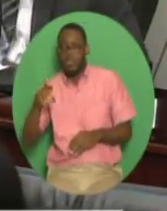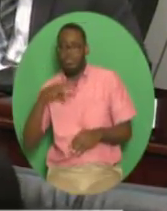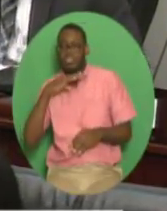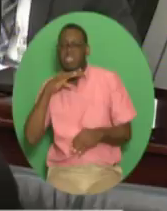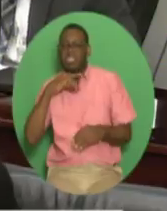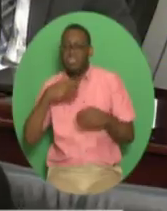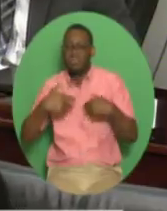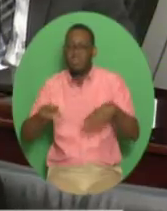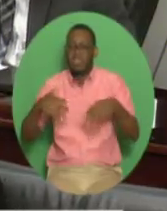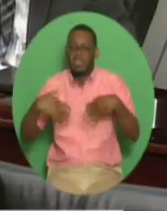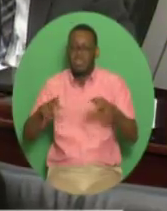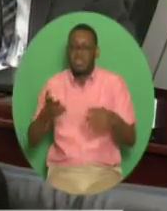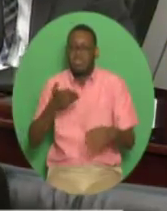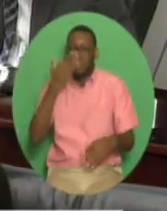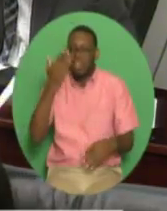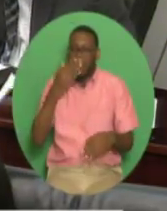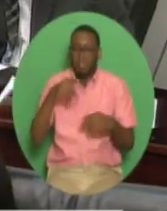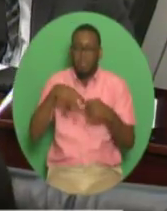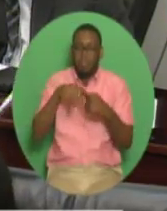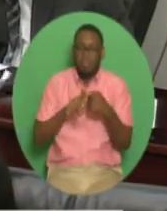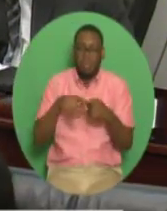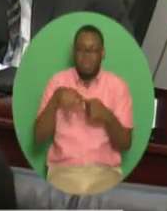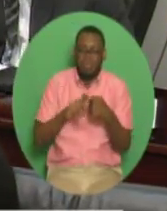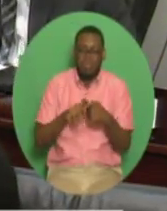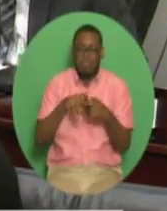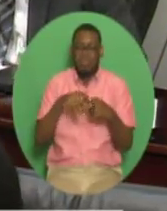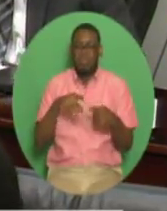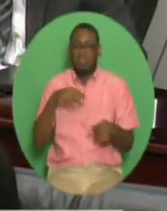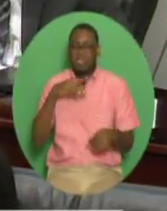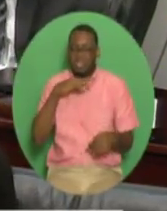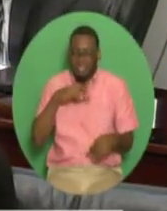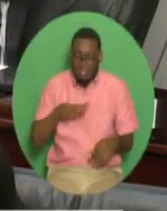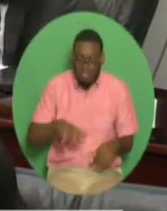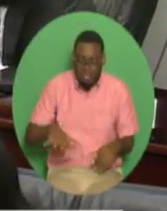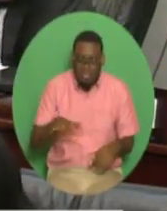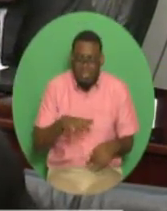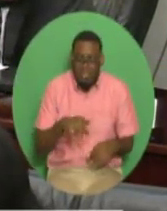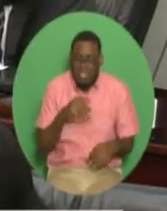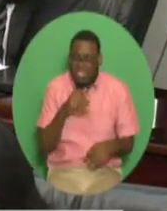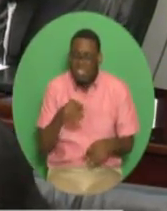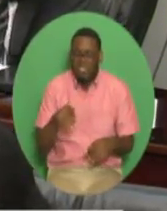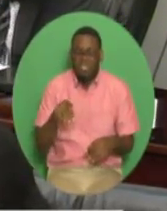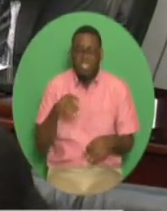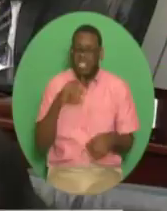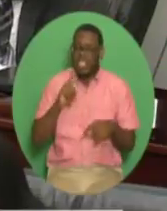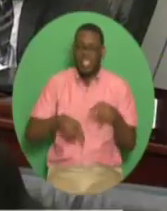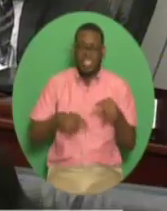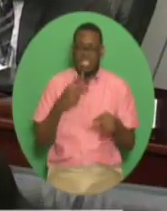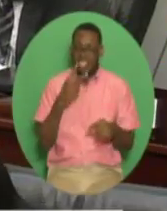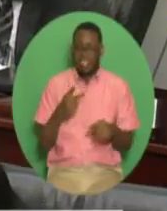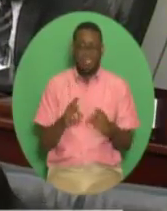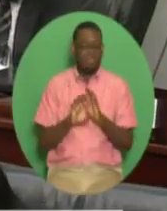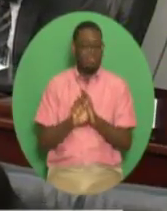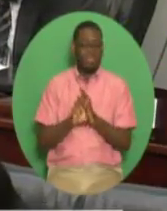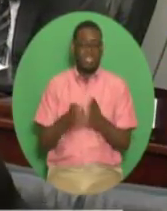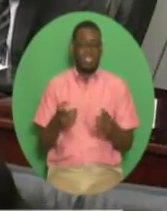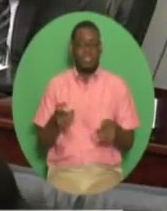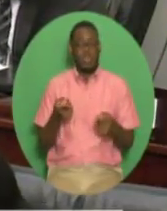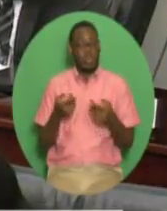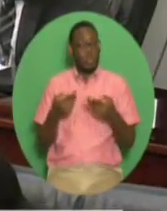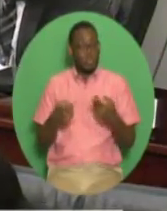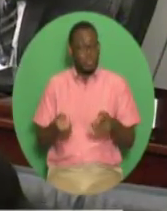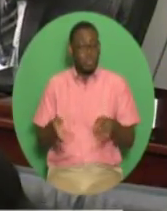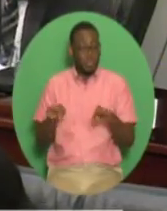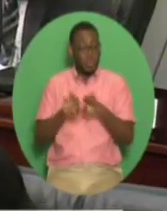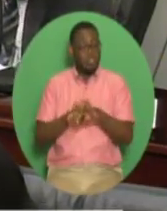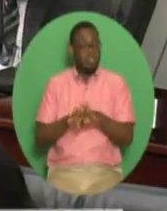those reside below the surface. And therefore, when a school has to be closed because of problems with